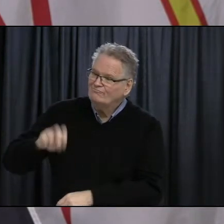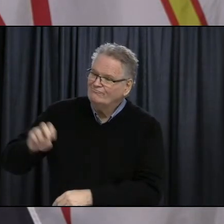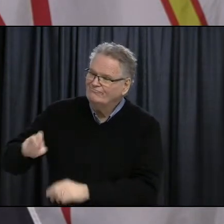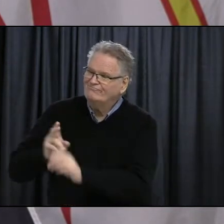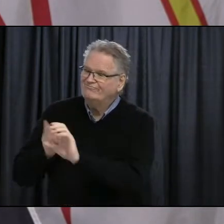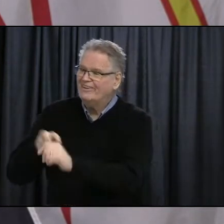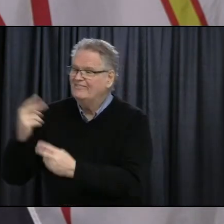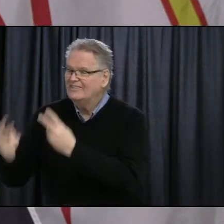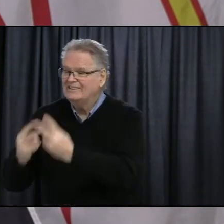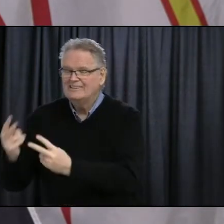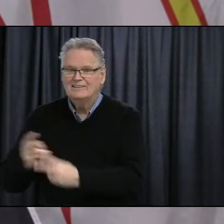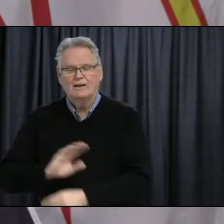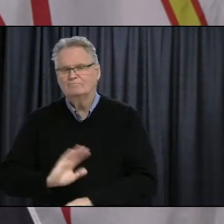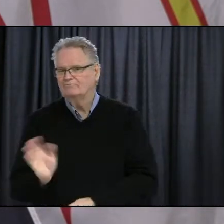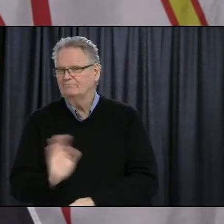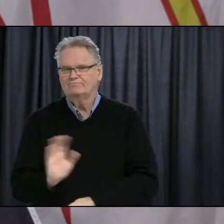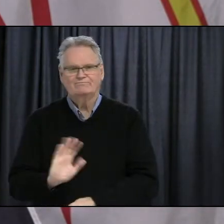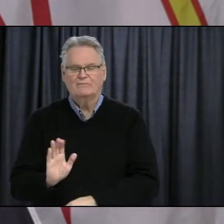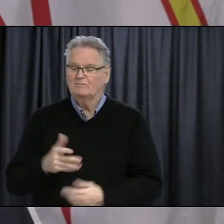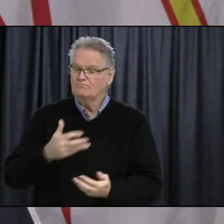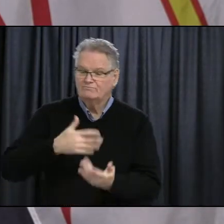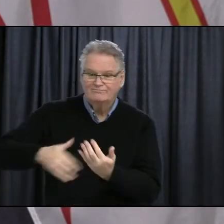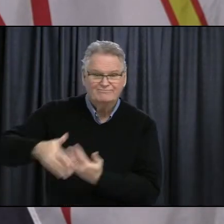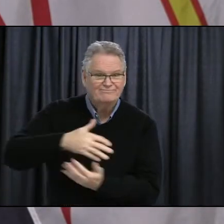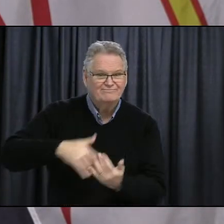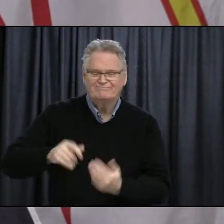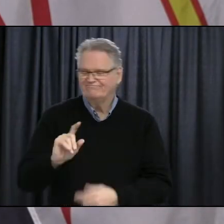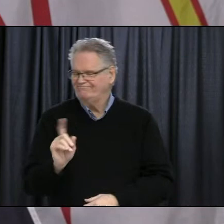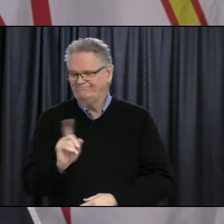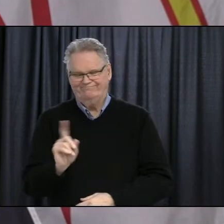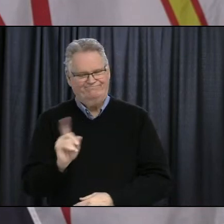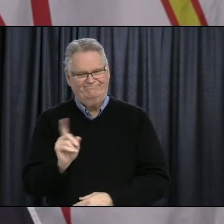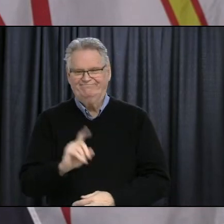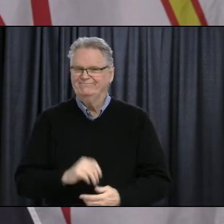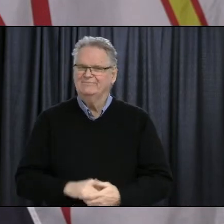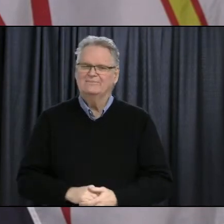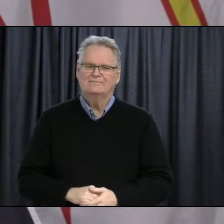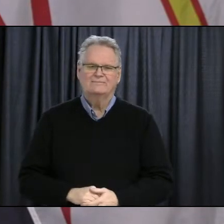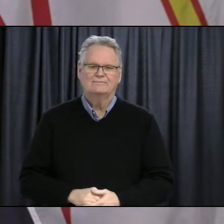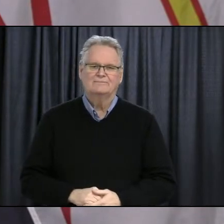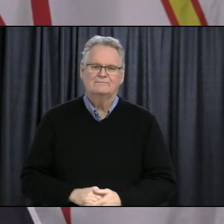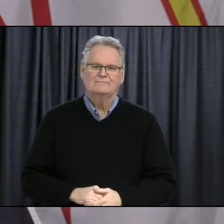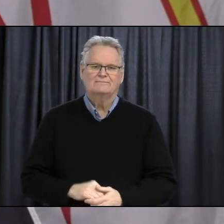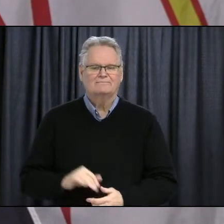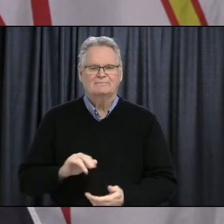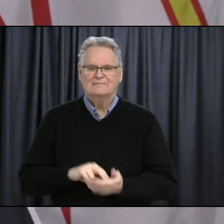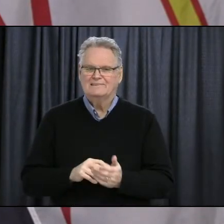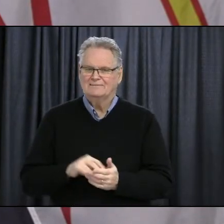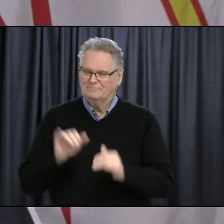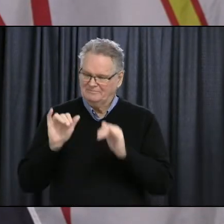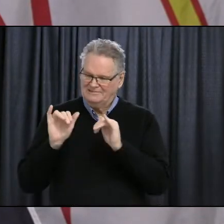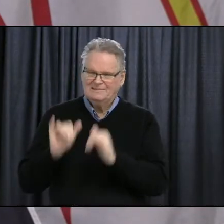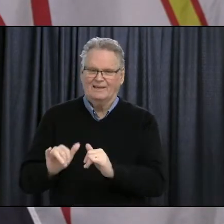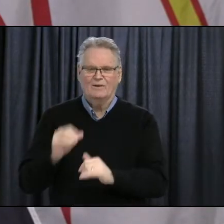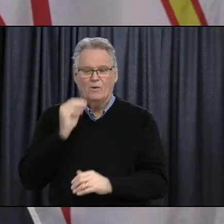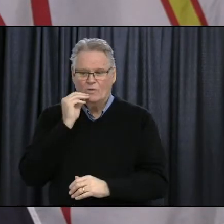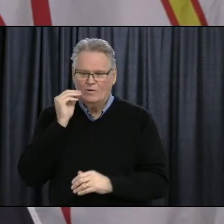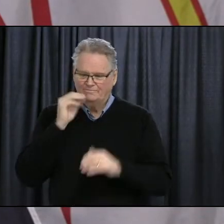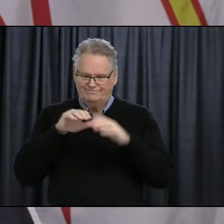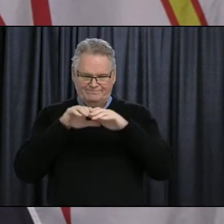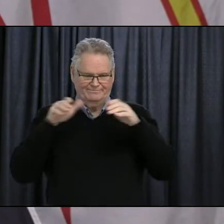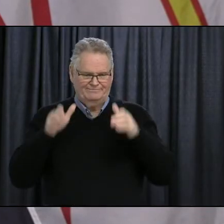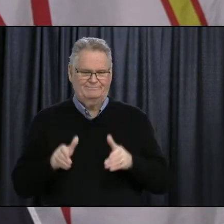household bubble. Follow directional arrows in public spaces and on walking trails where indicated.